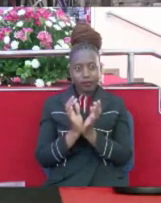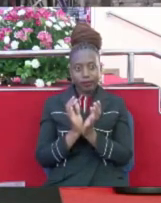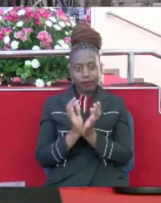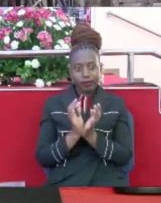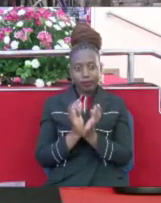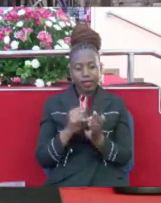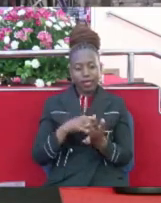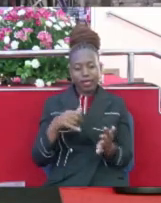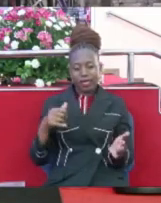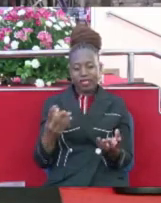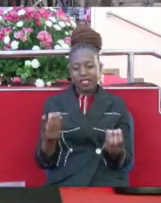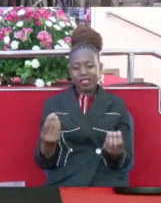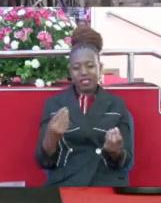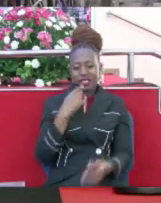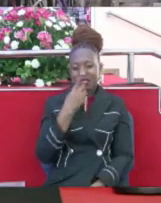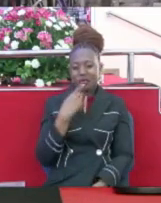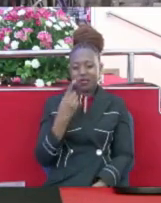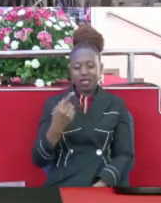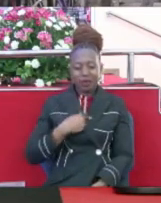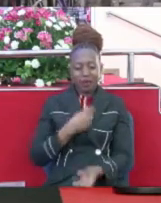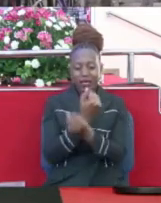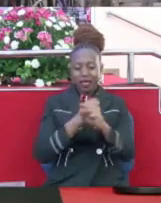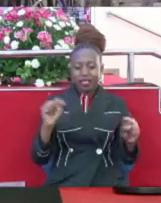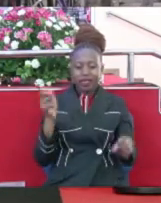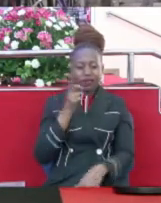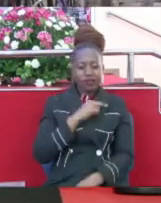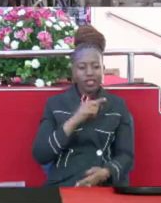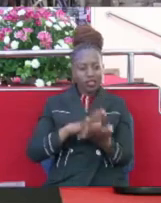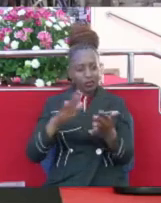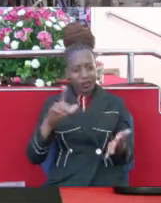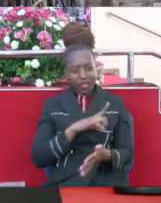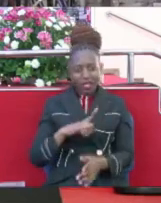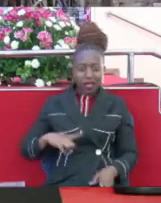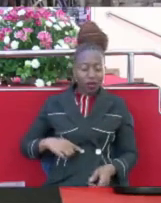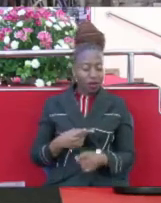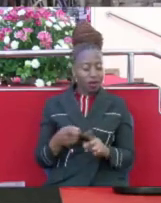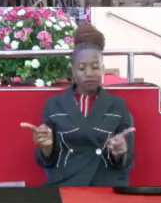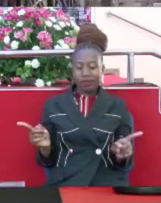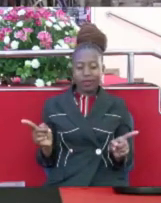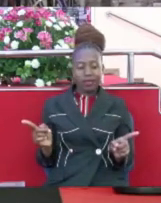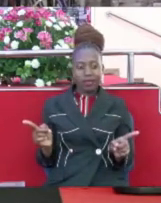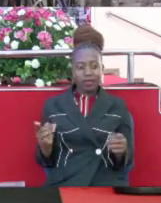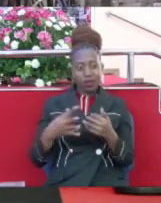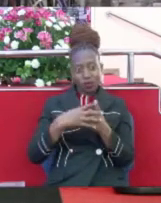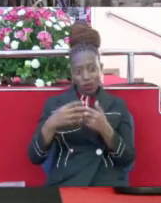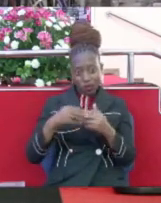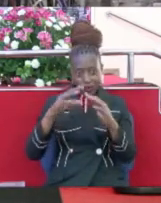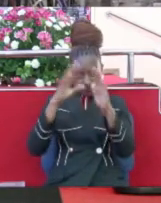we can say we are born again, we say praise the Lord and amen, but still we have embraced the world.